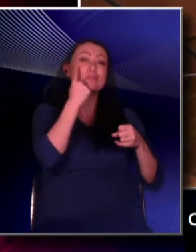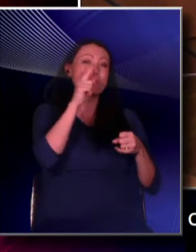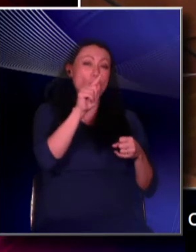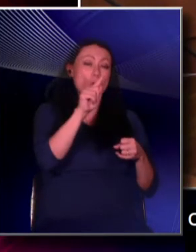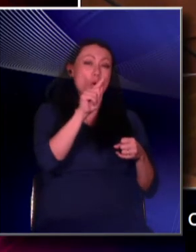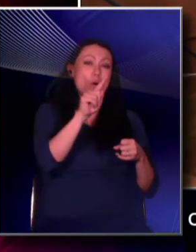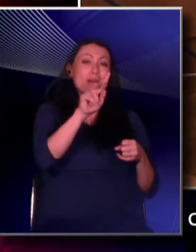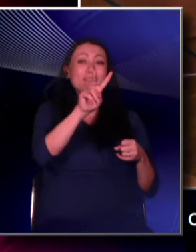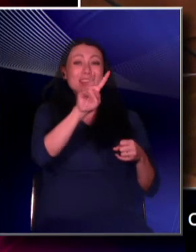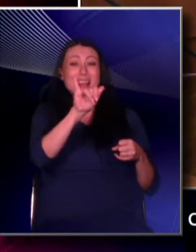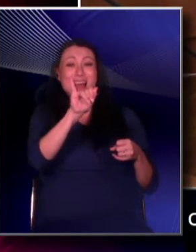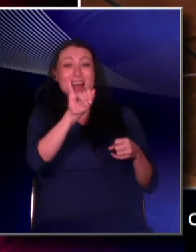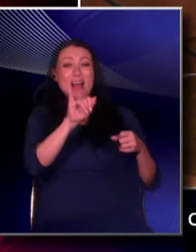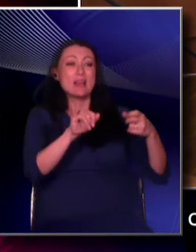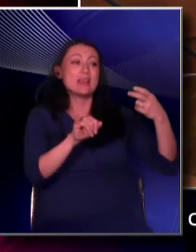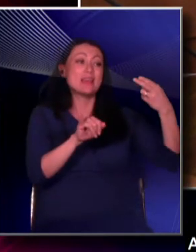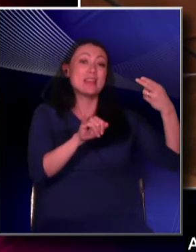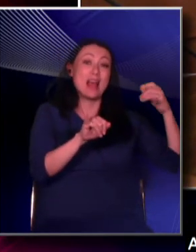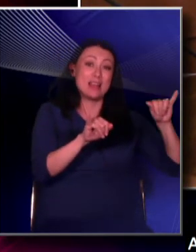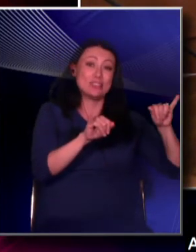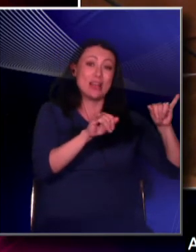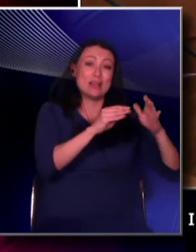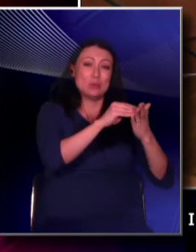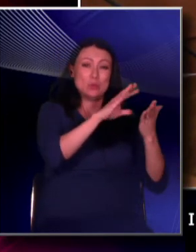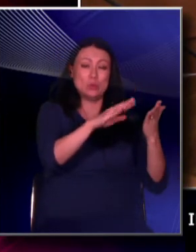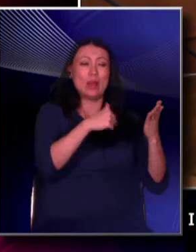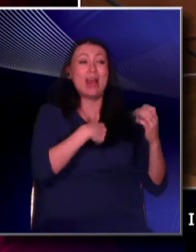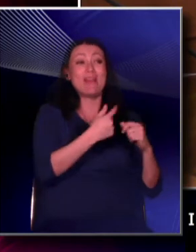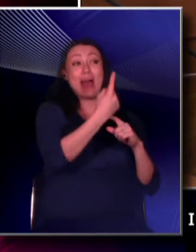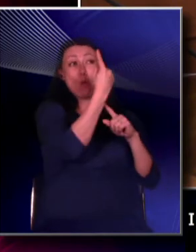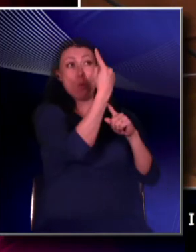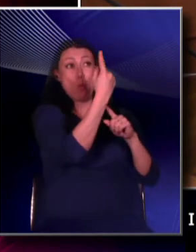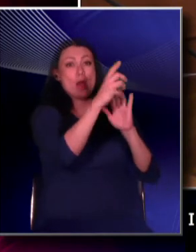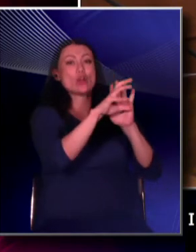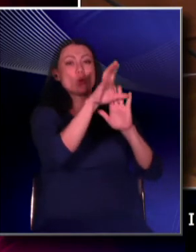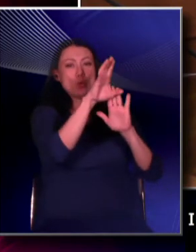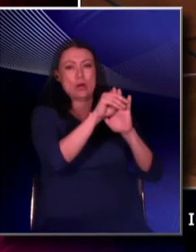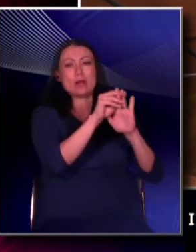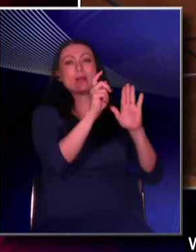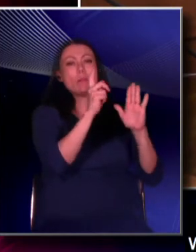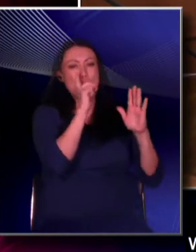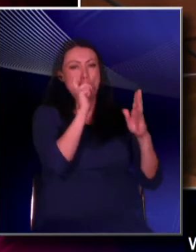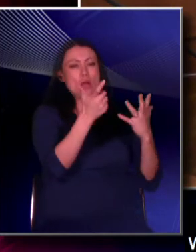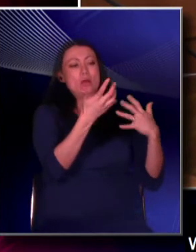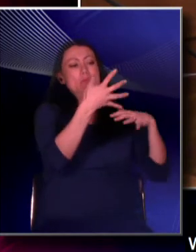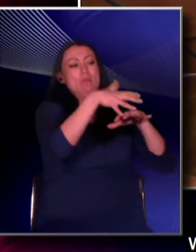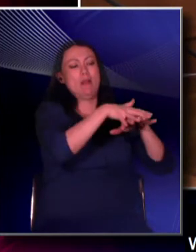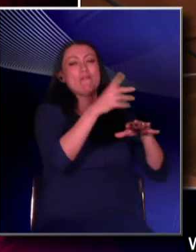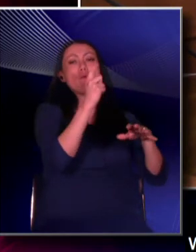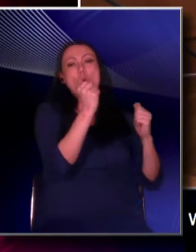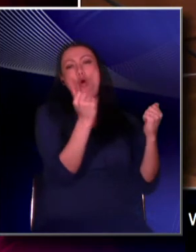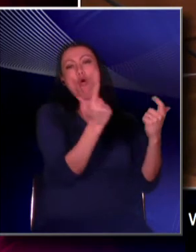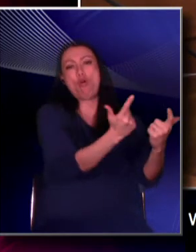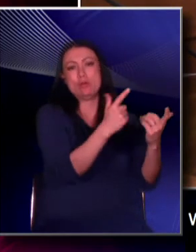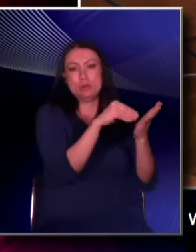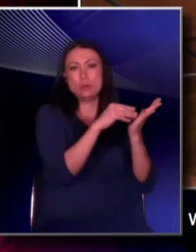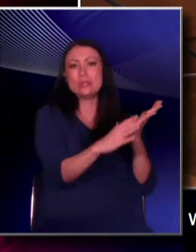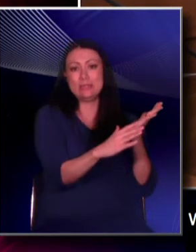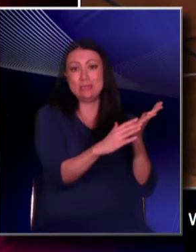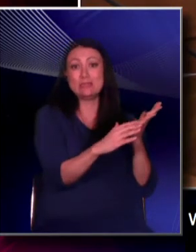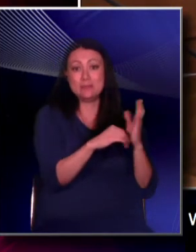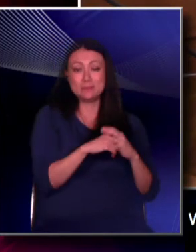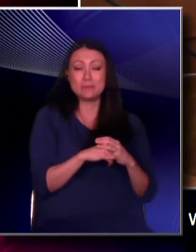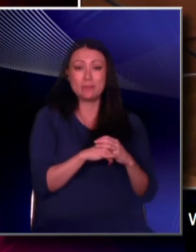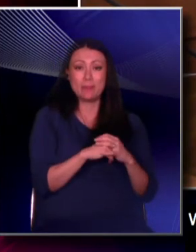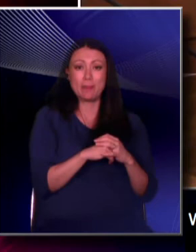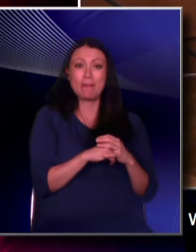impaired and hearing impaired students, and they felt that this one curriculum would work best for all of their students. Again,